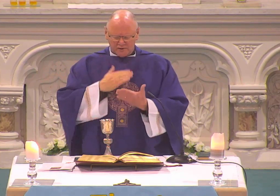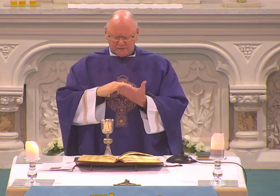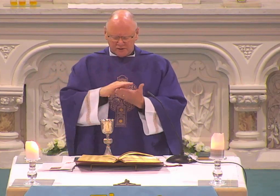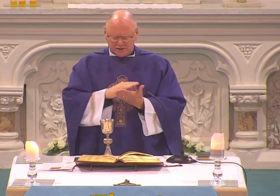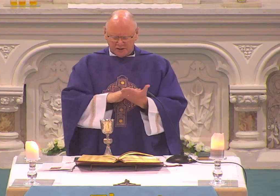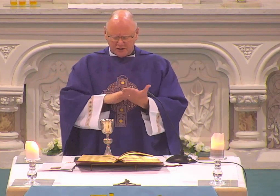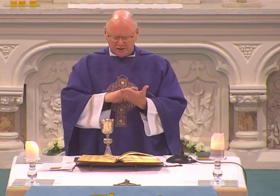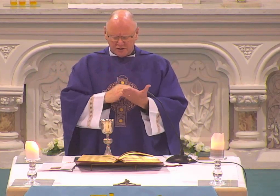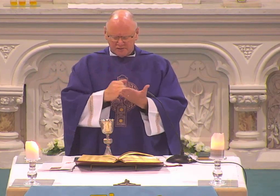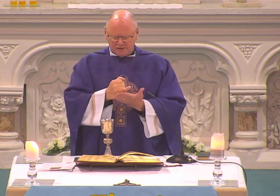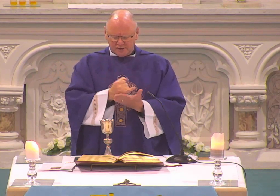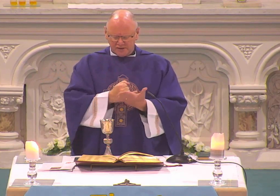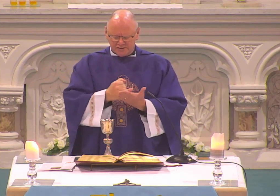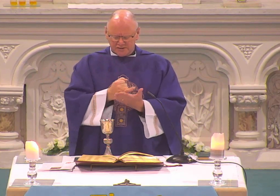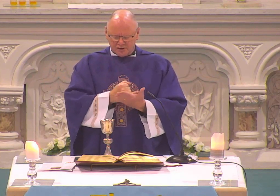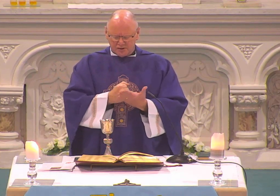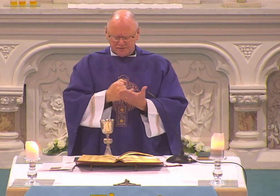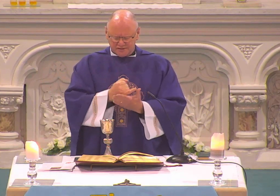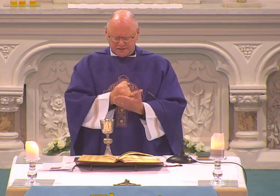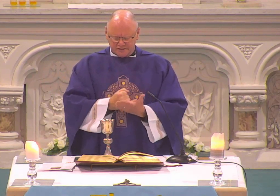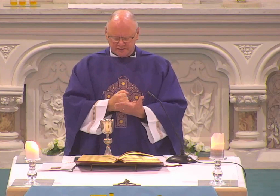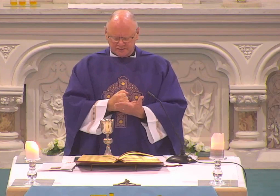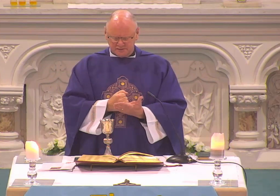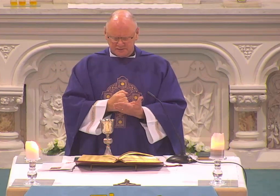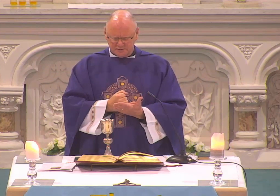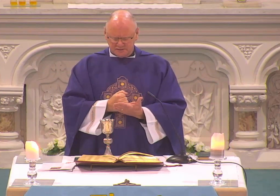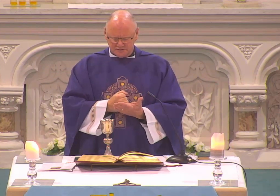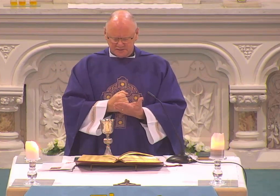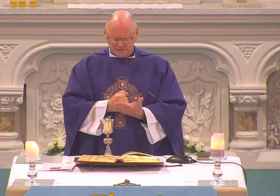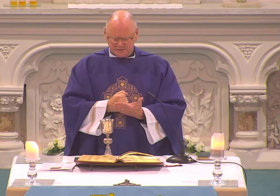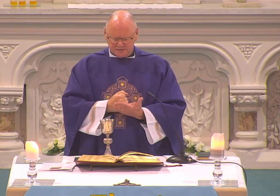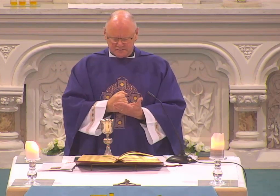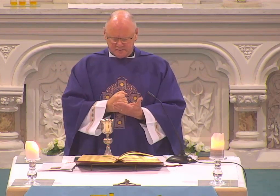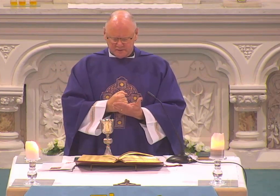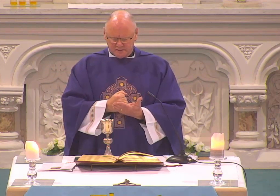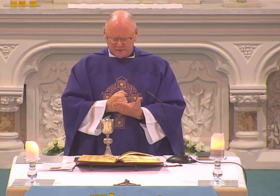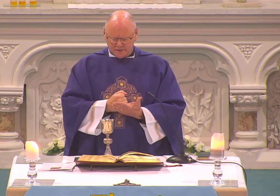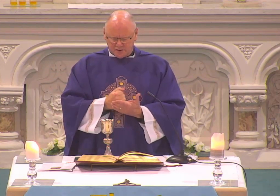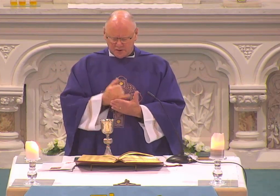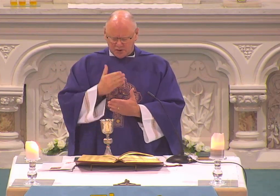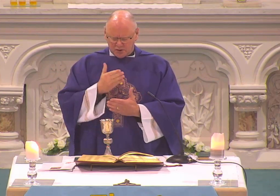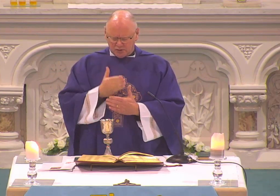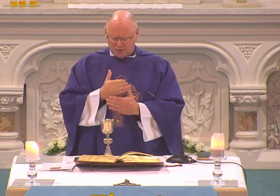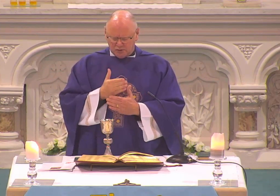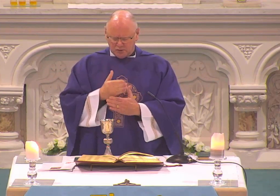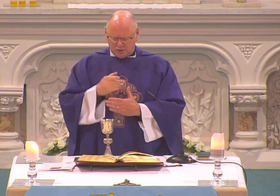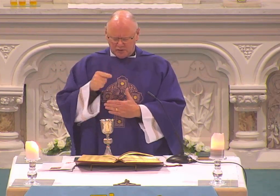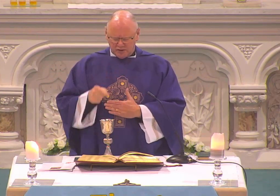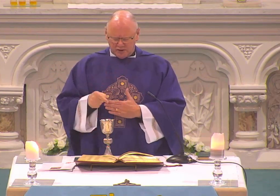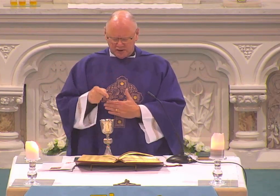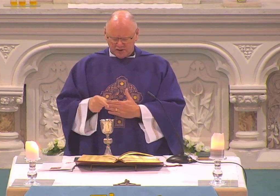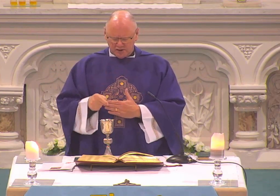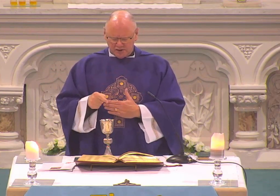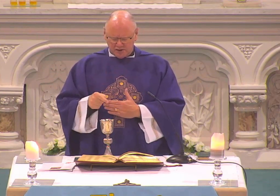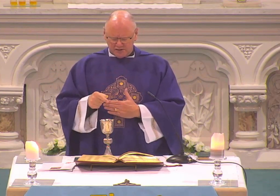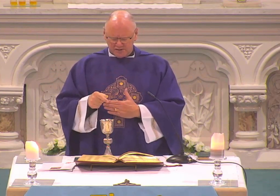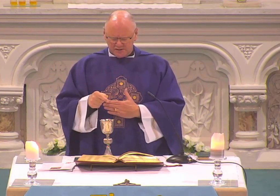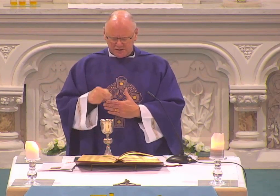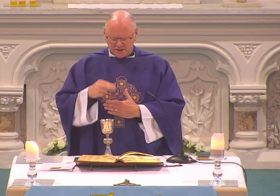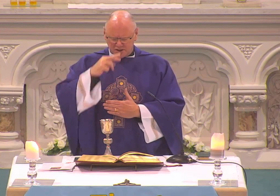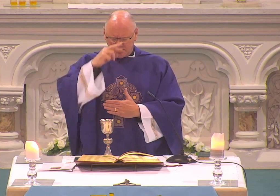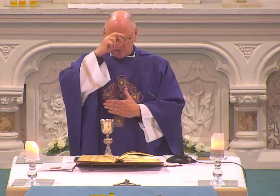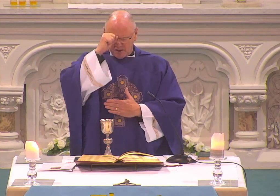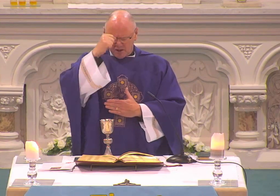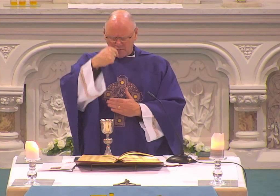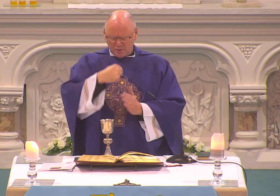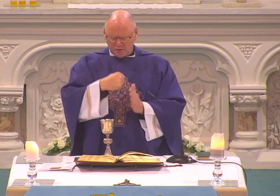the forgiveness of sins. Do this